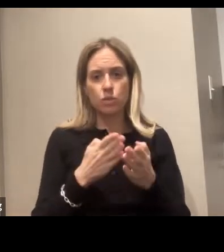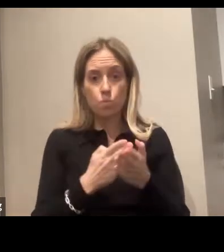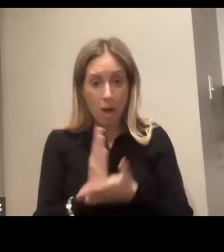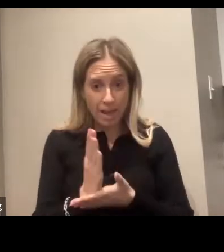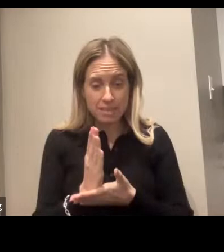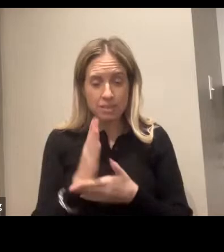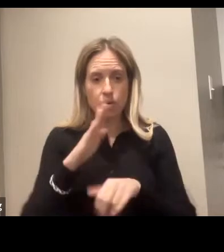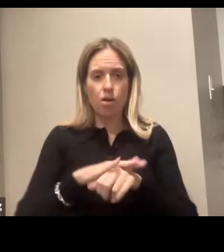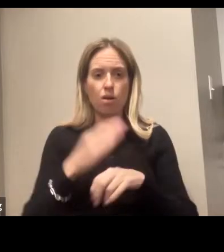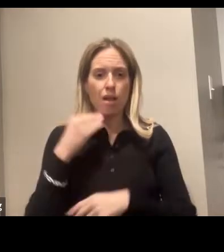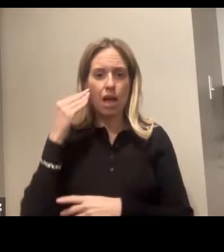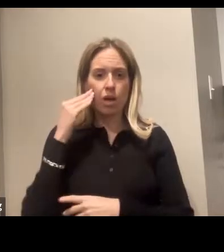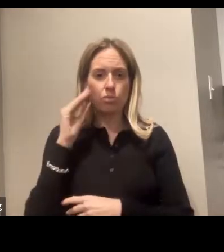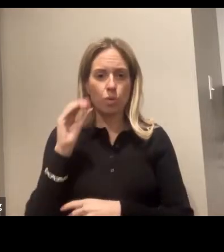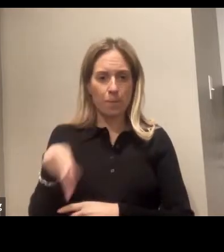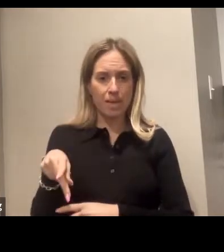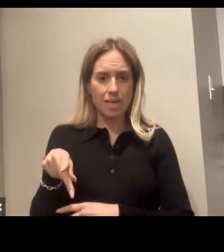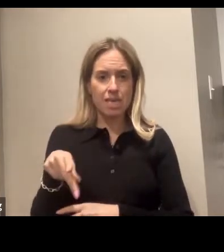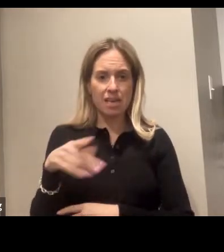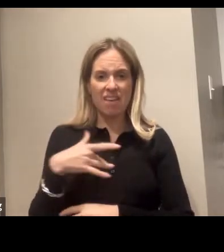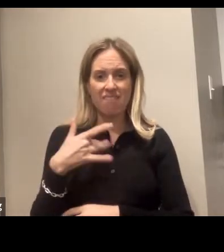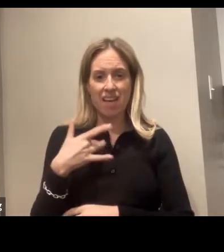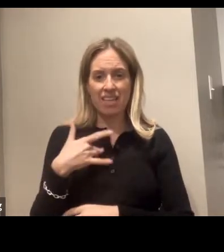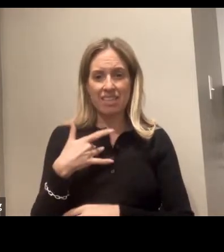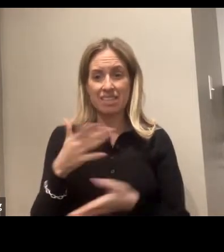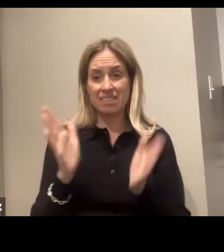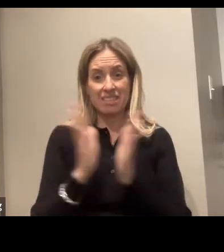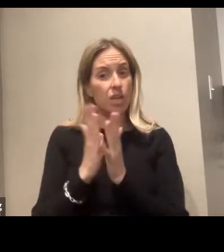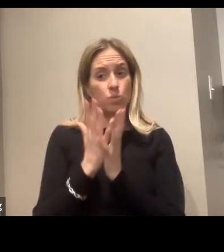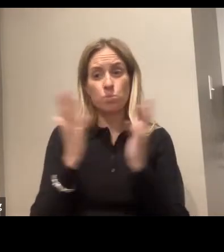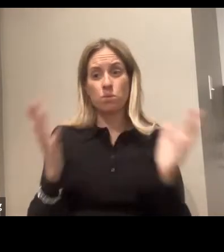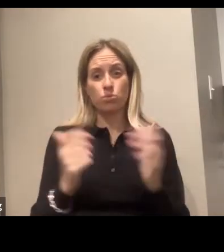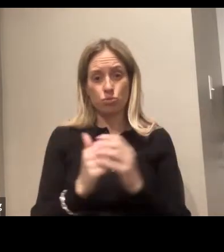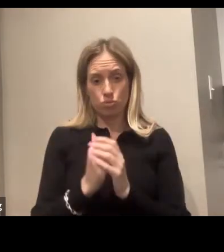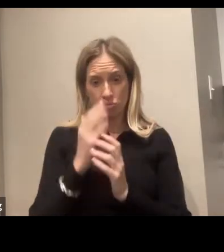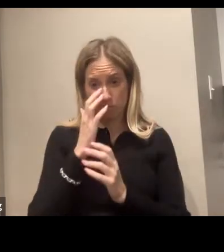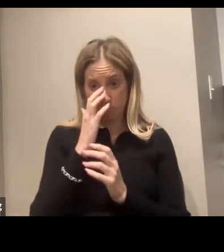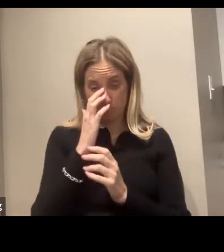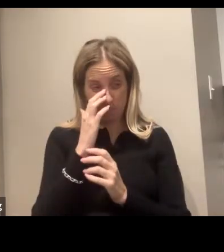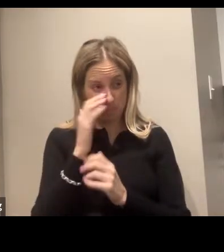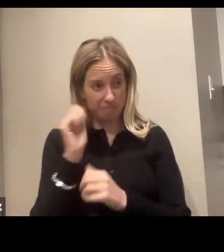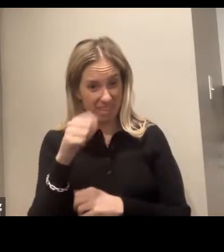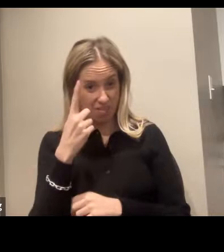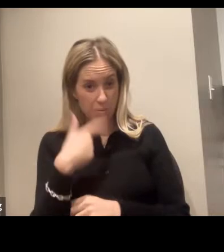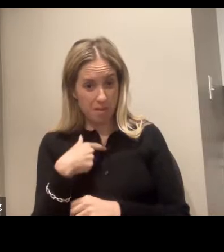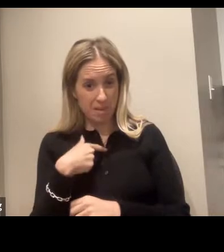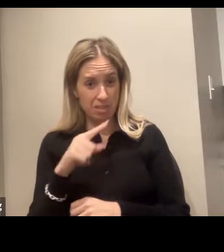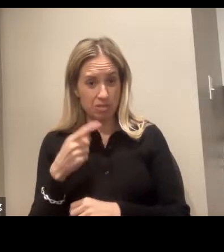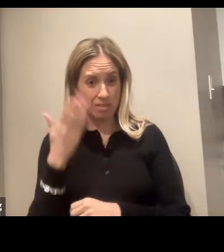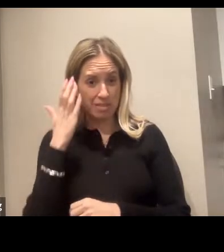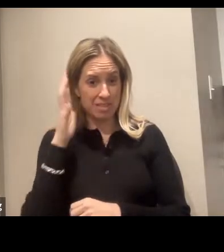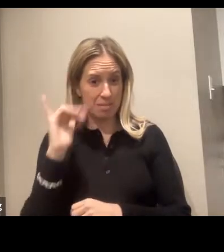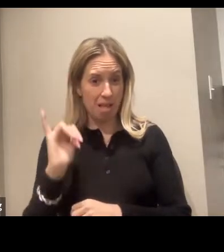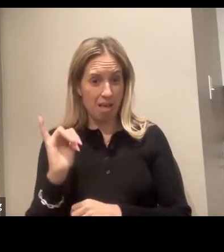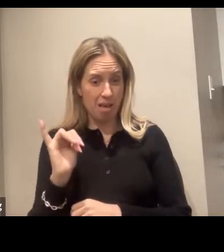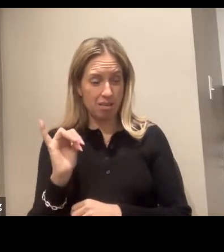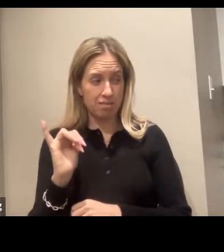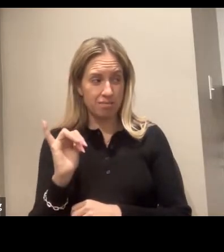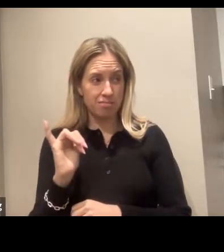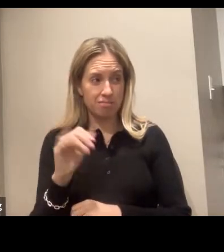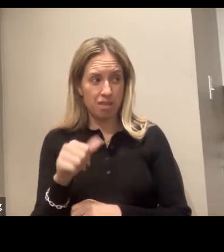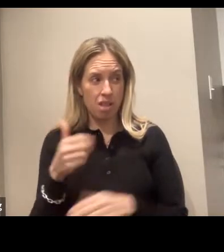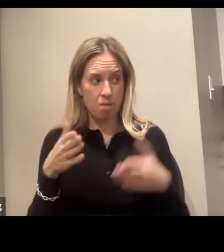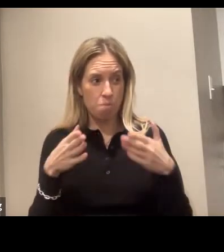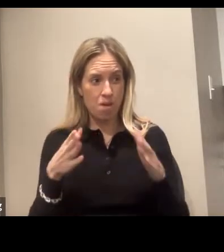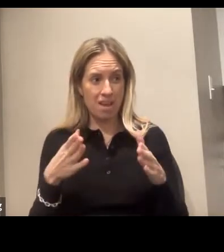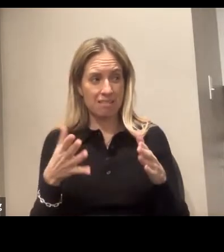they even OP felt it was asking too much. Yeah, for me, it just seems like it's another way to